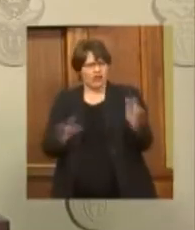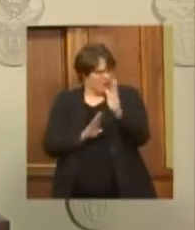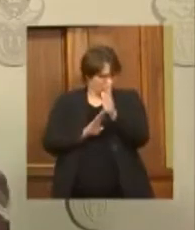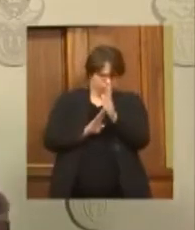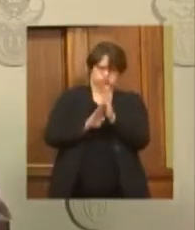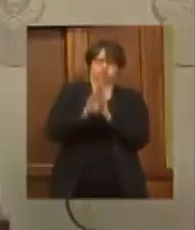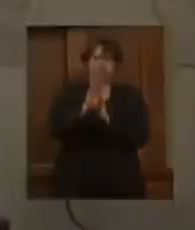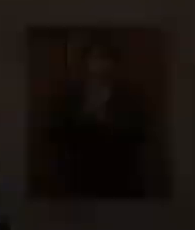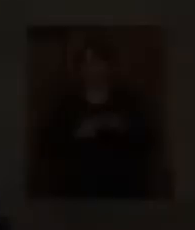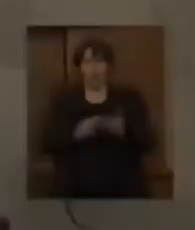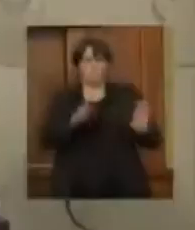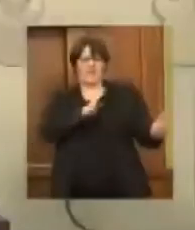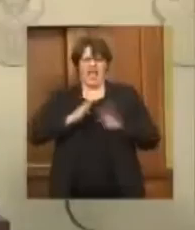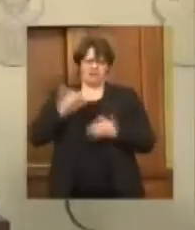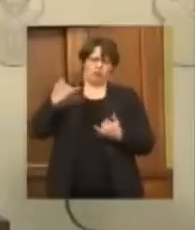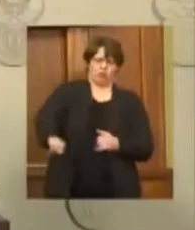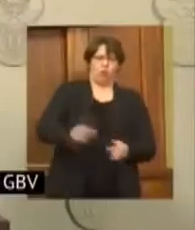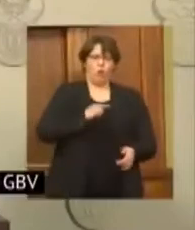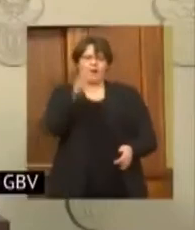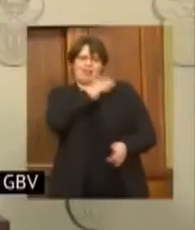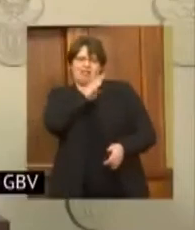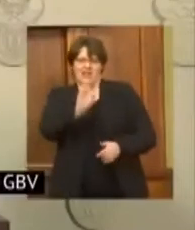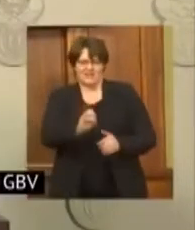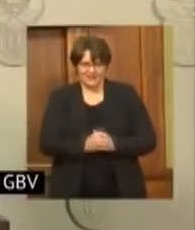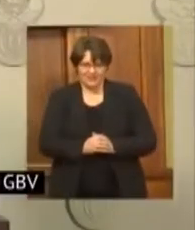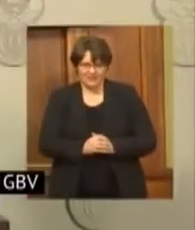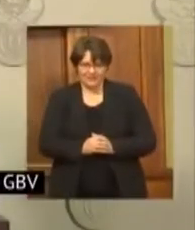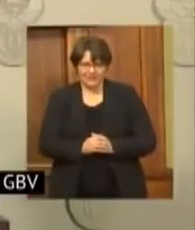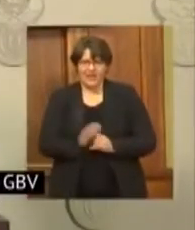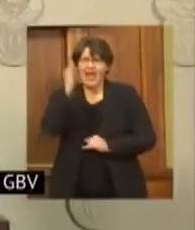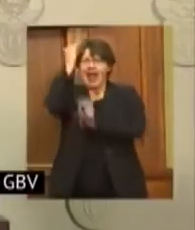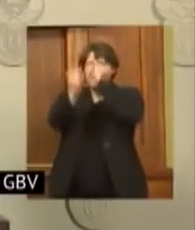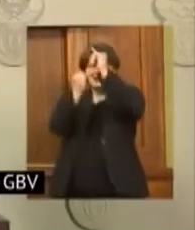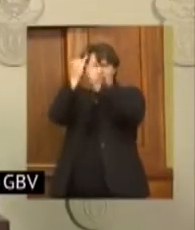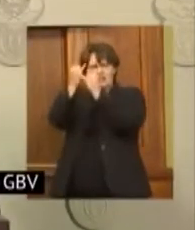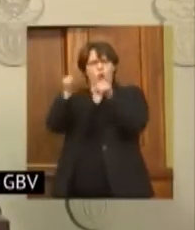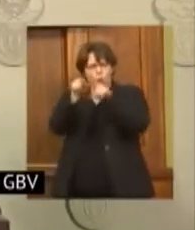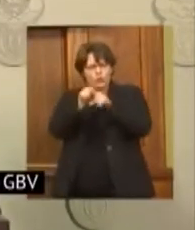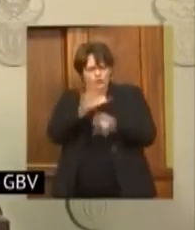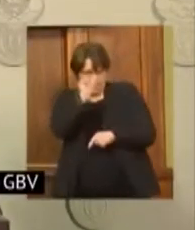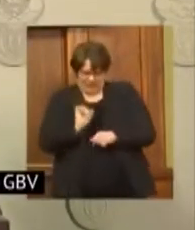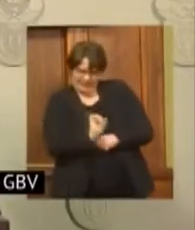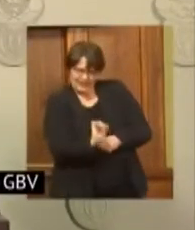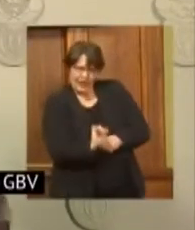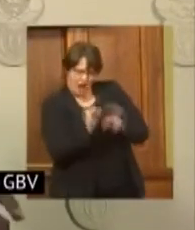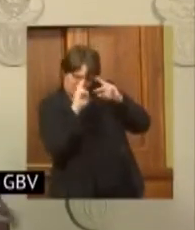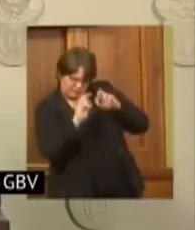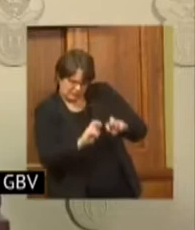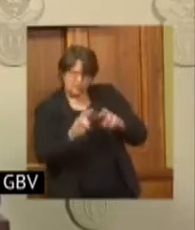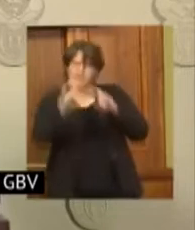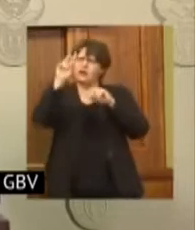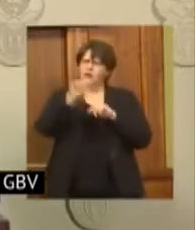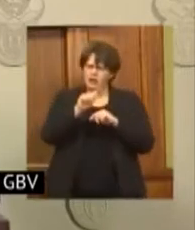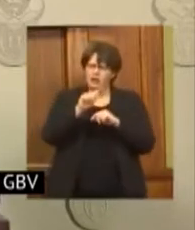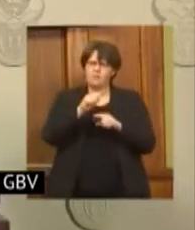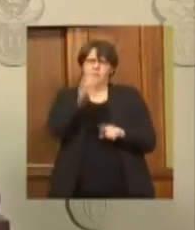increased dramatically. Several international and domestic studies show clear linkages between